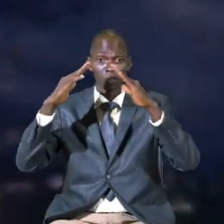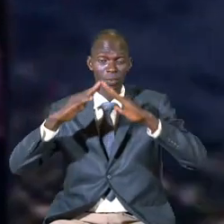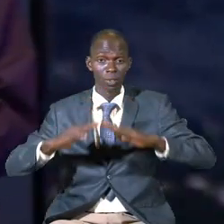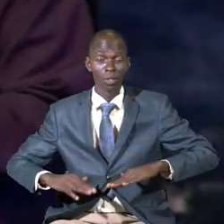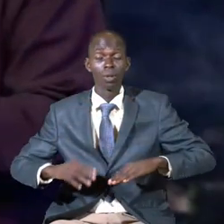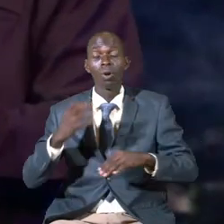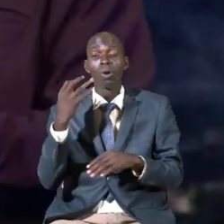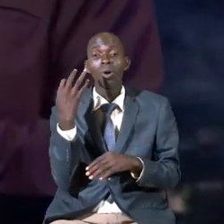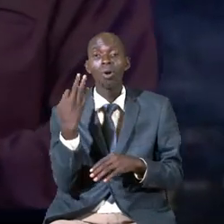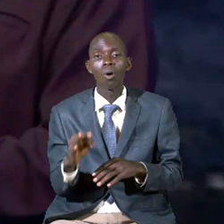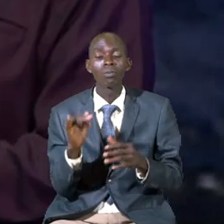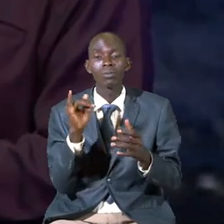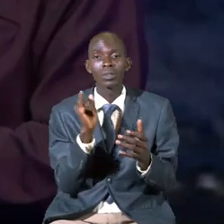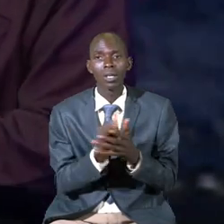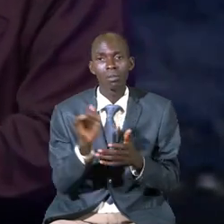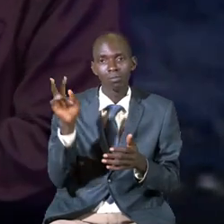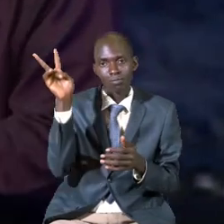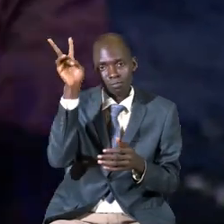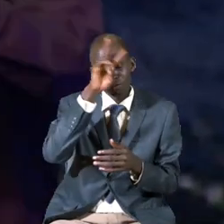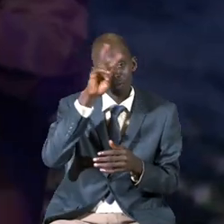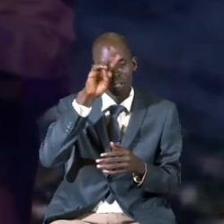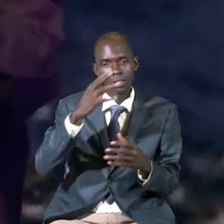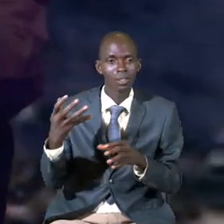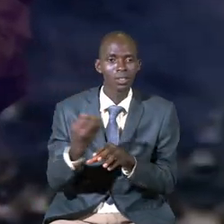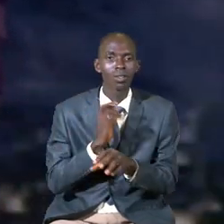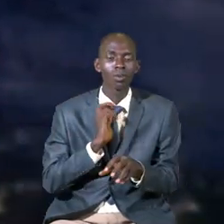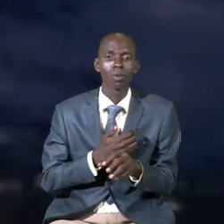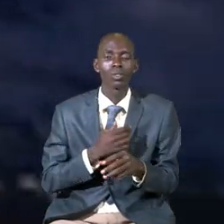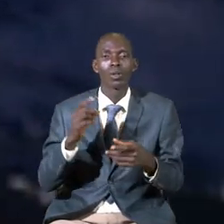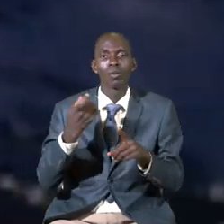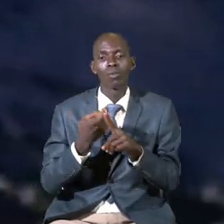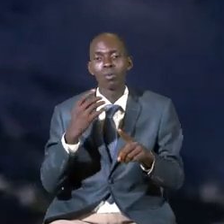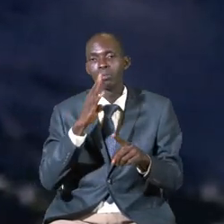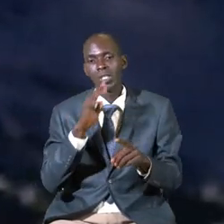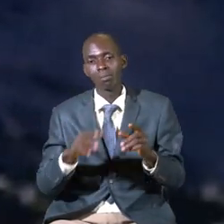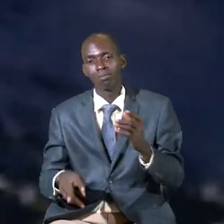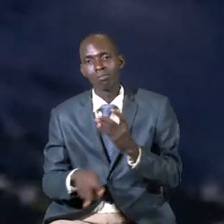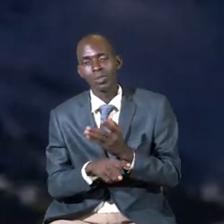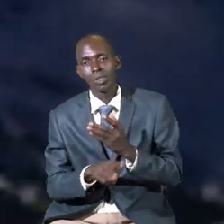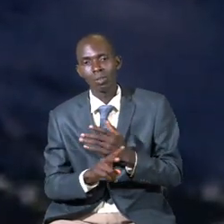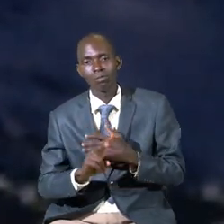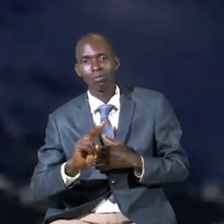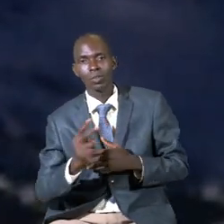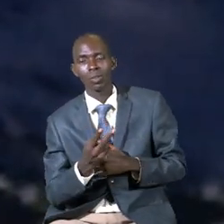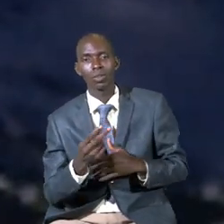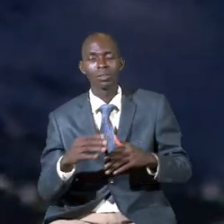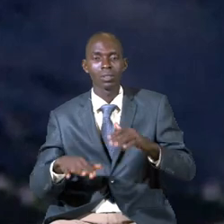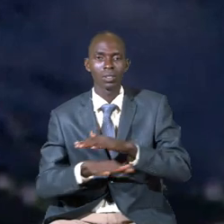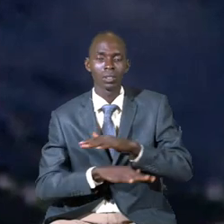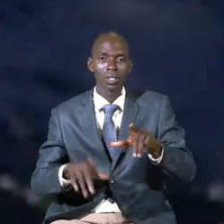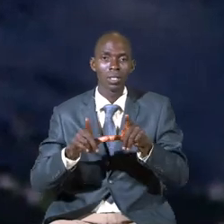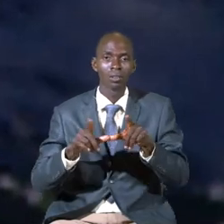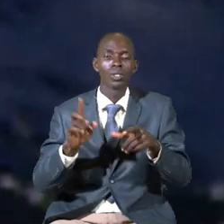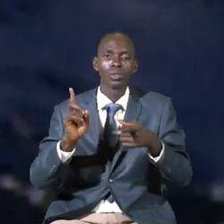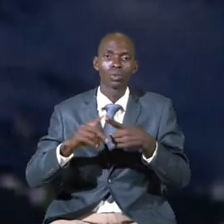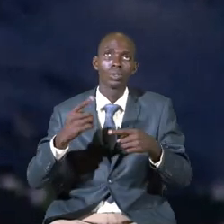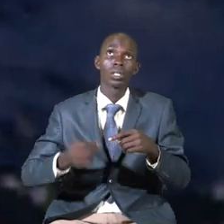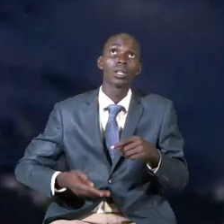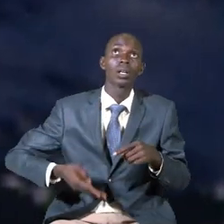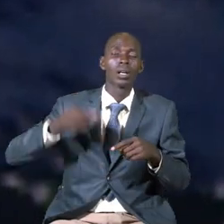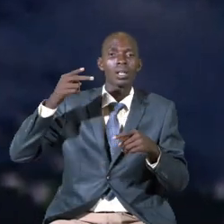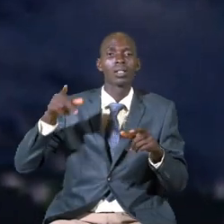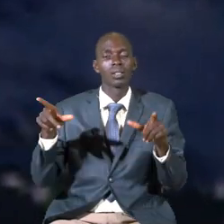mediocrity and to mastery and then the lord came and said i want to give you something good to